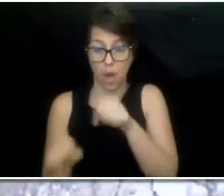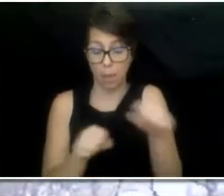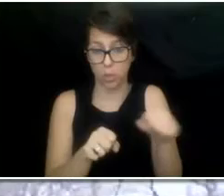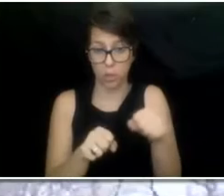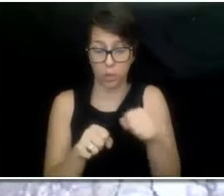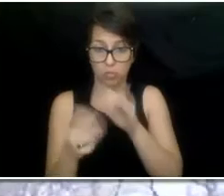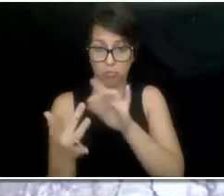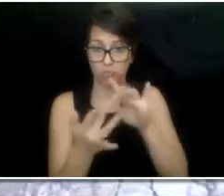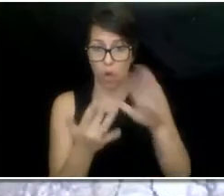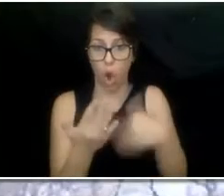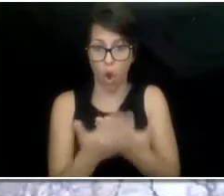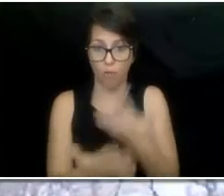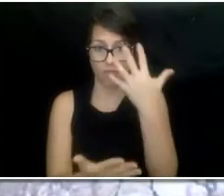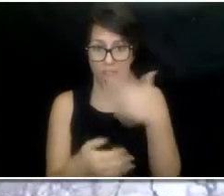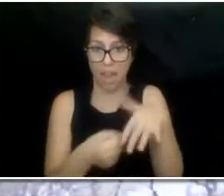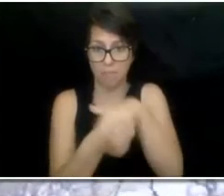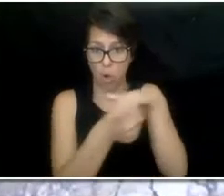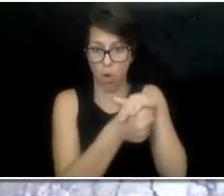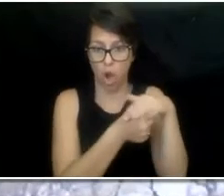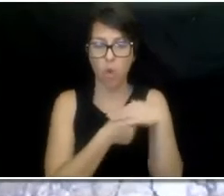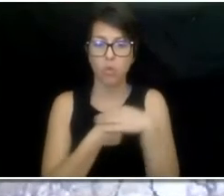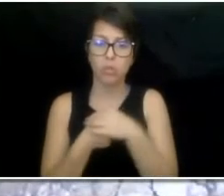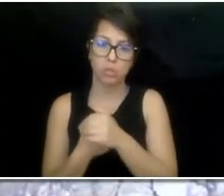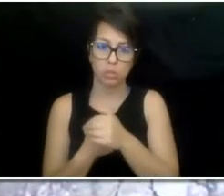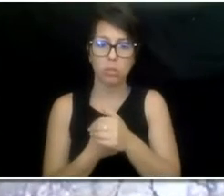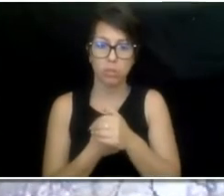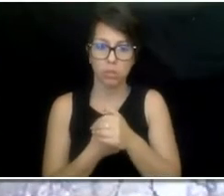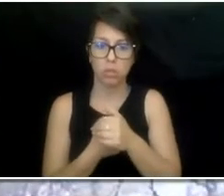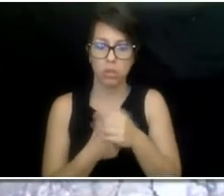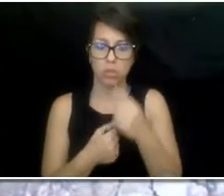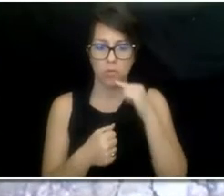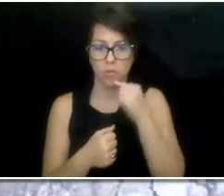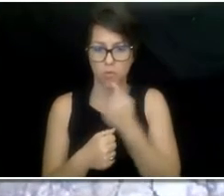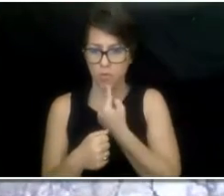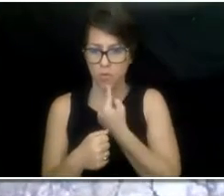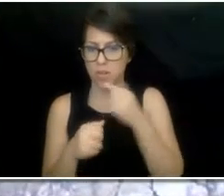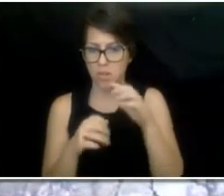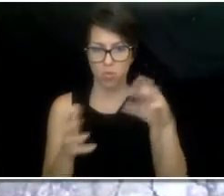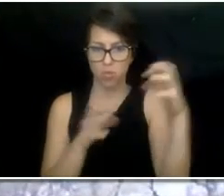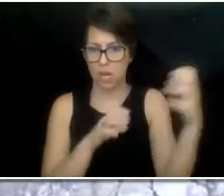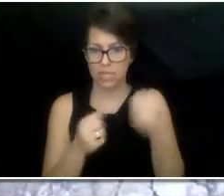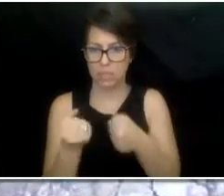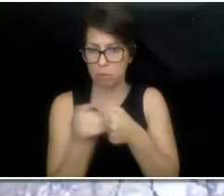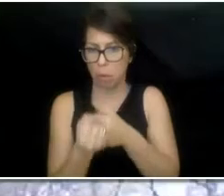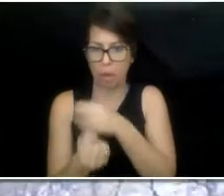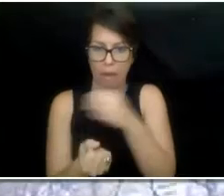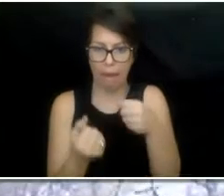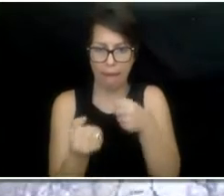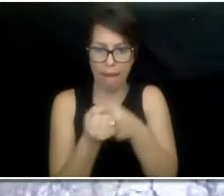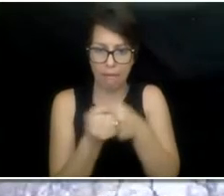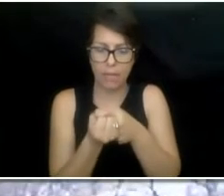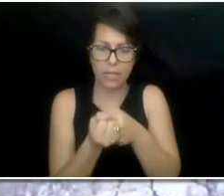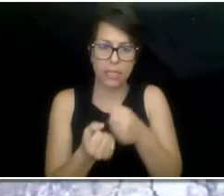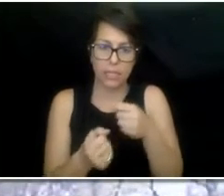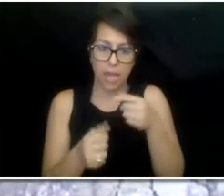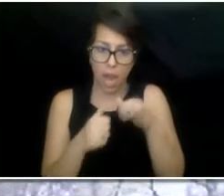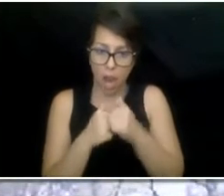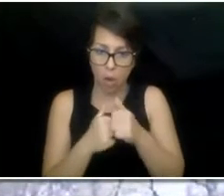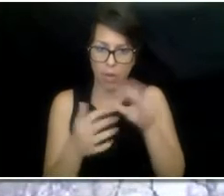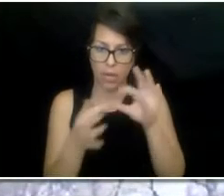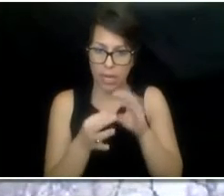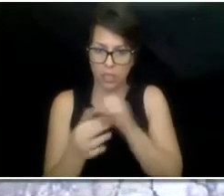children's counseling legal consultations and more since the fjcs began operating remotely on Mar